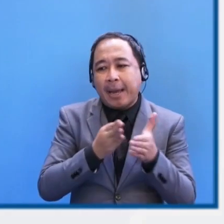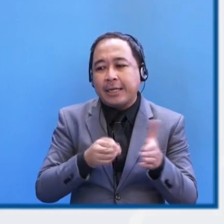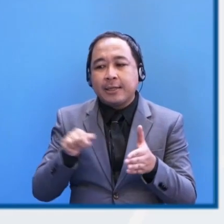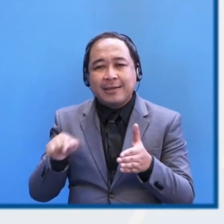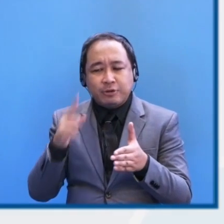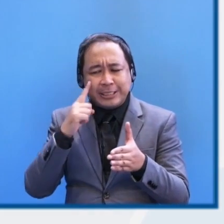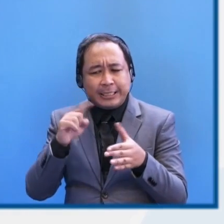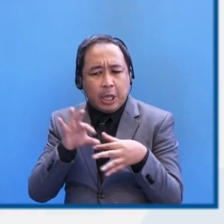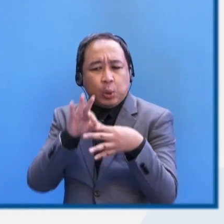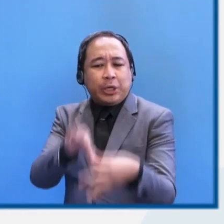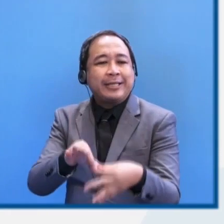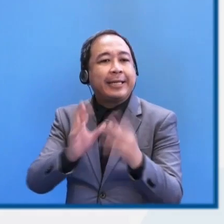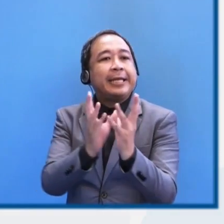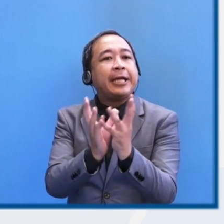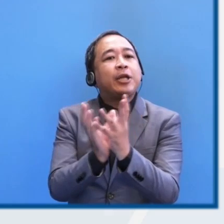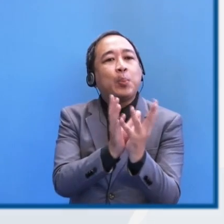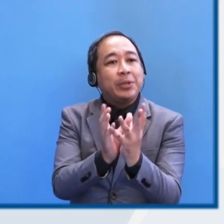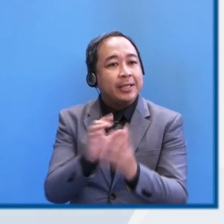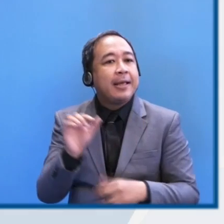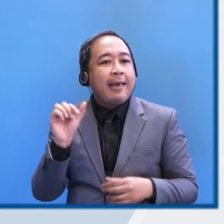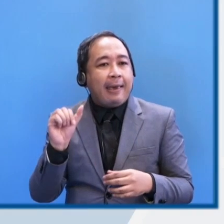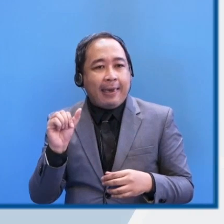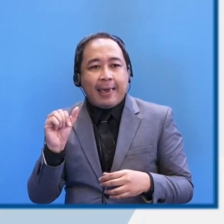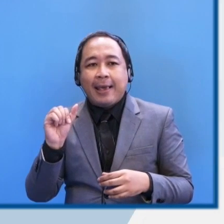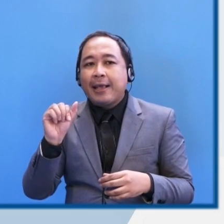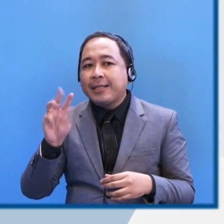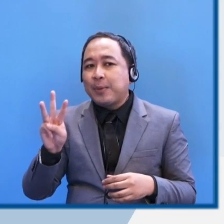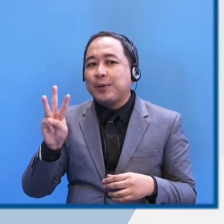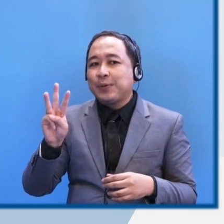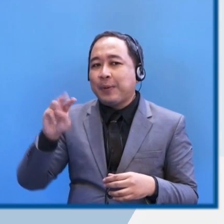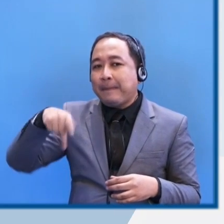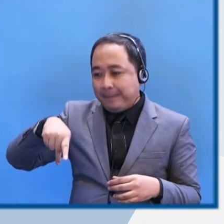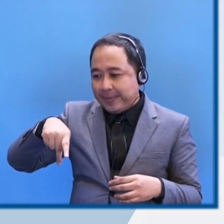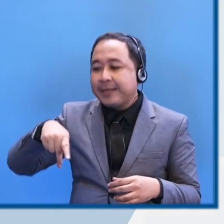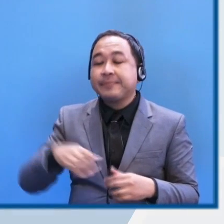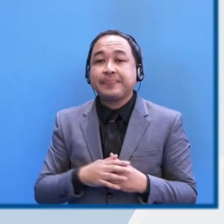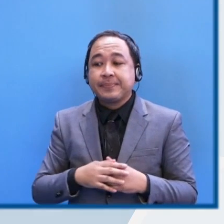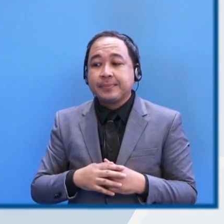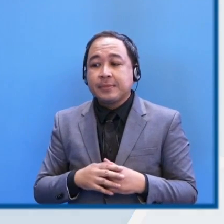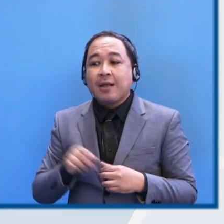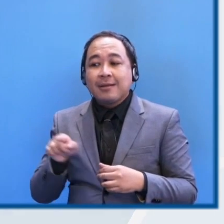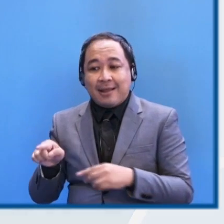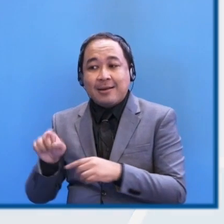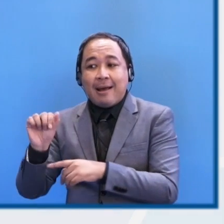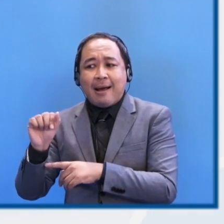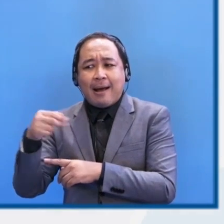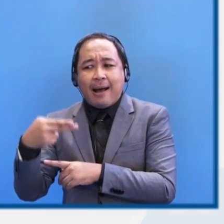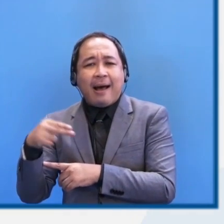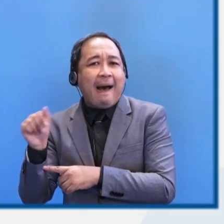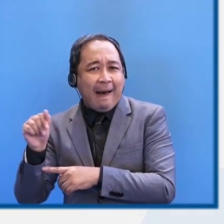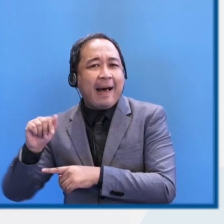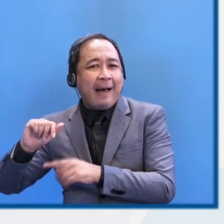on the ground. They work together in the governing board of the AHA Center, who oversee the work of the AHA Center.